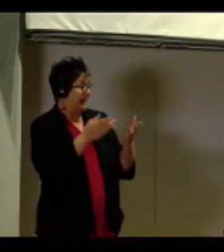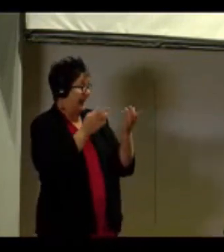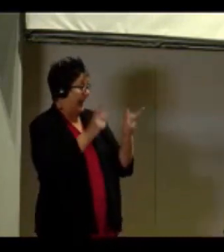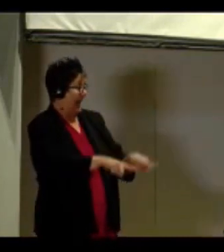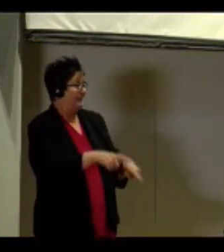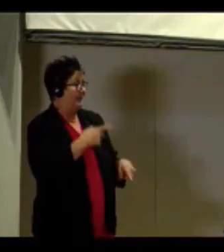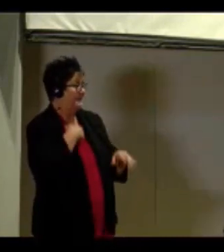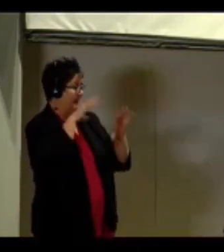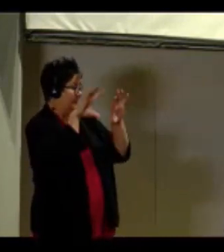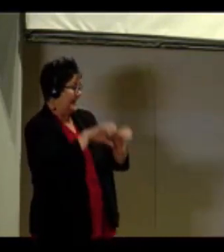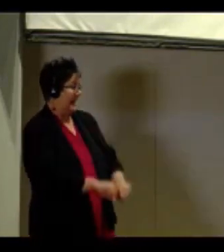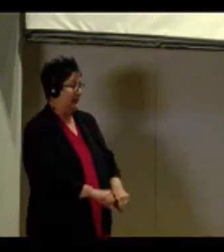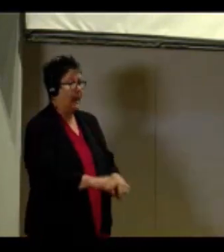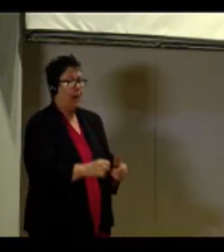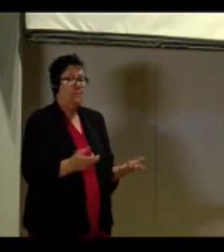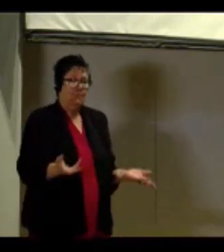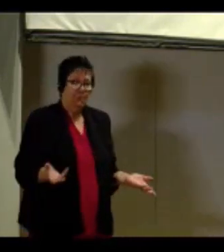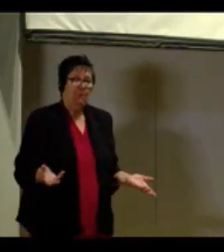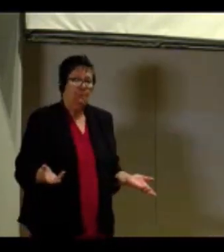bad. And